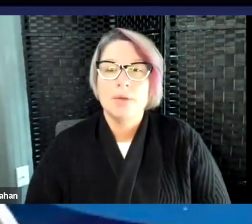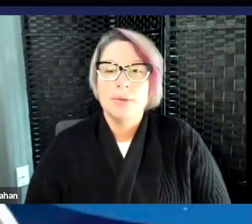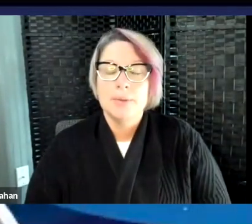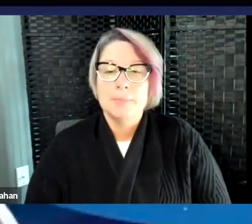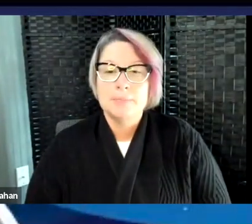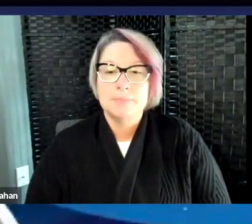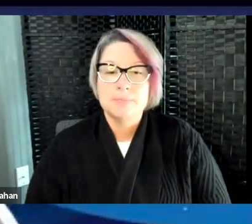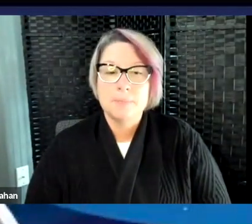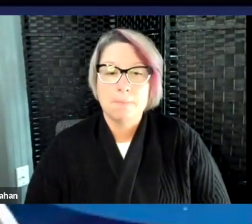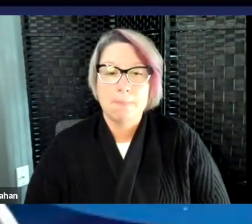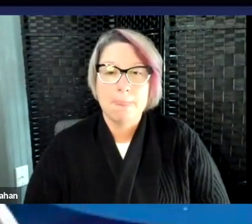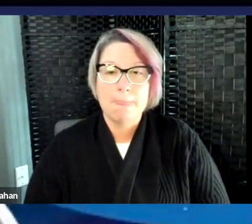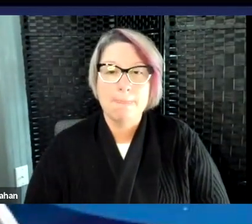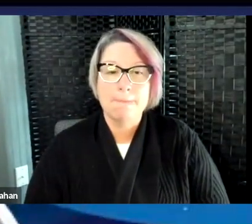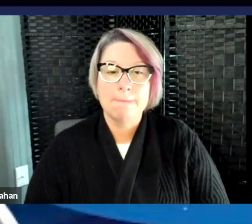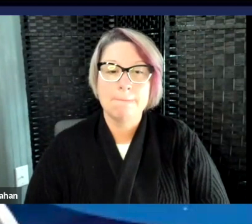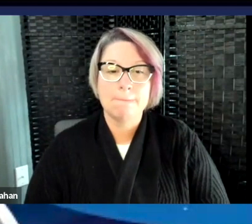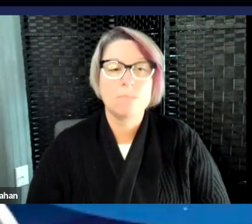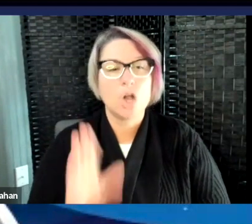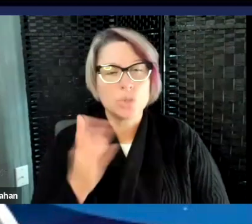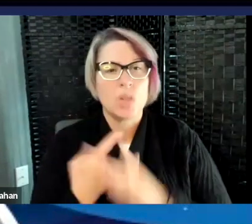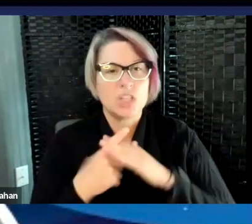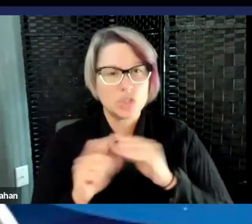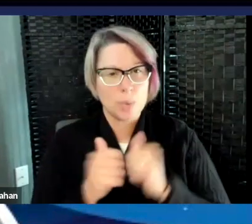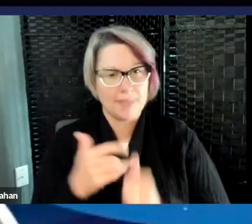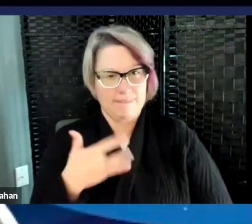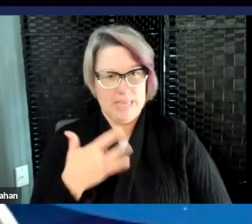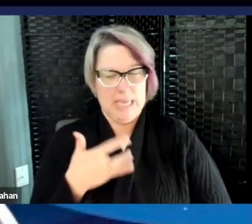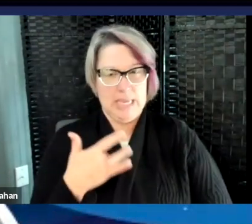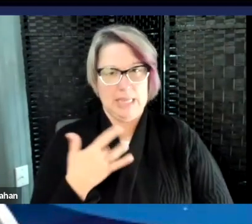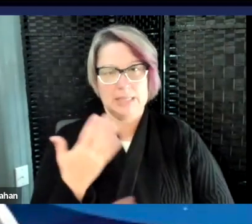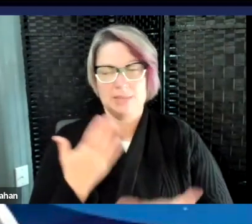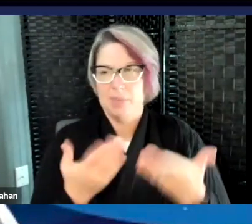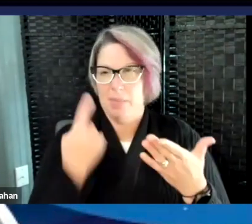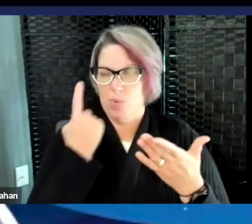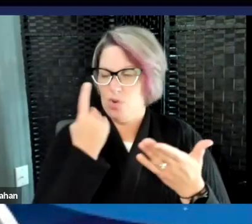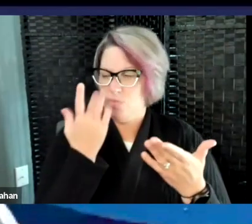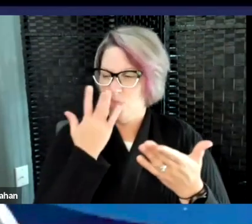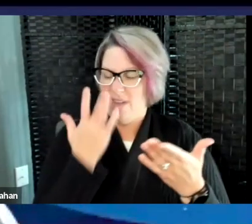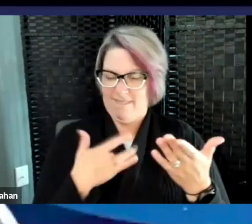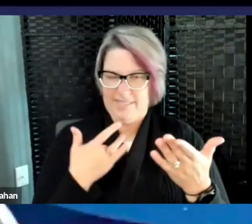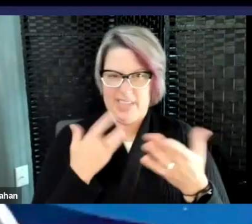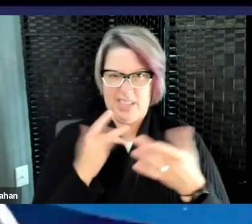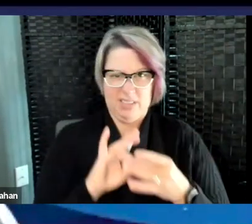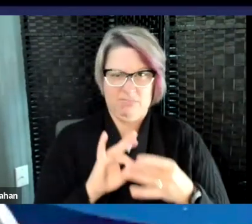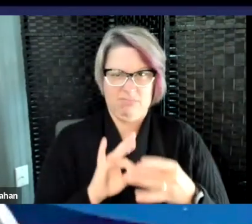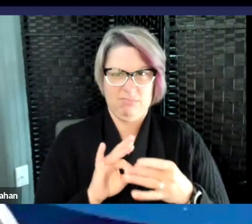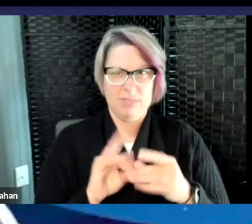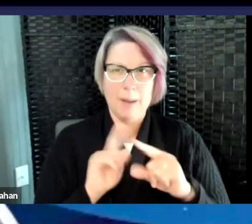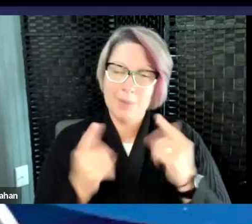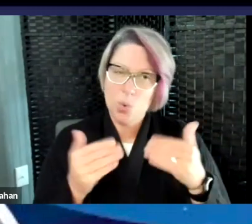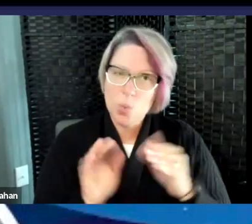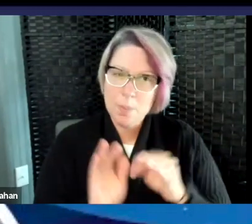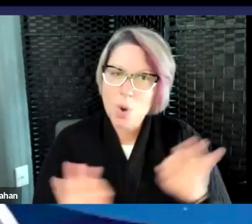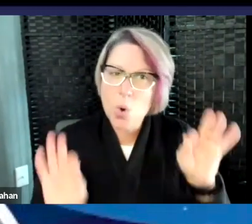Okay, so let's start with feelings. And you might wonder why feelings are connected here, but I think they're very important. And